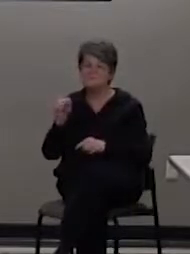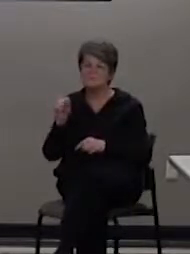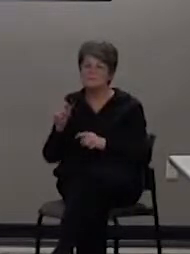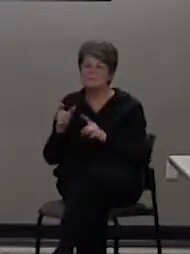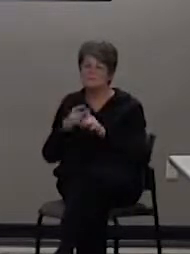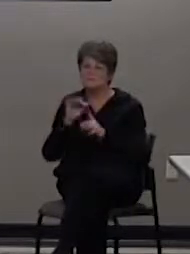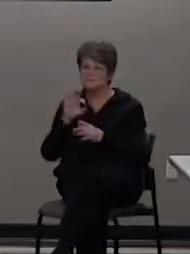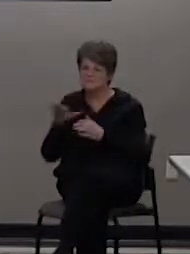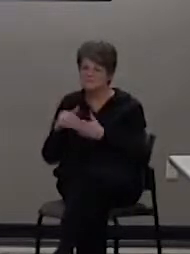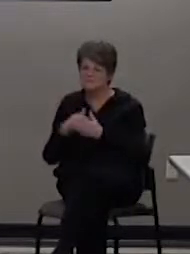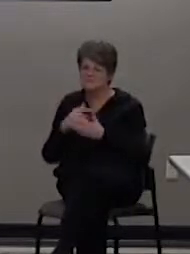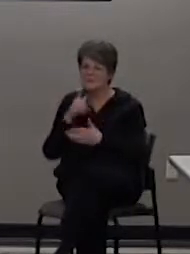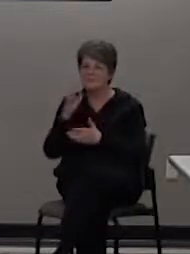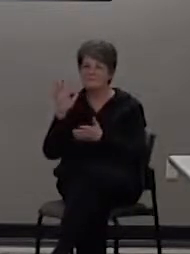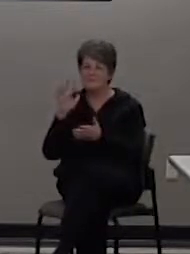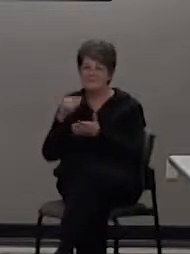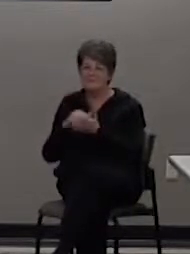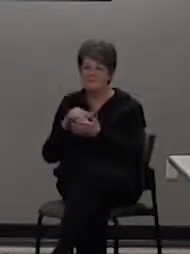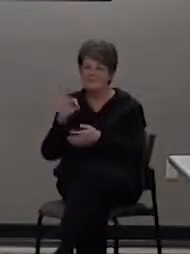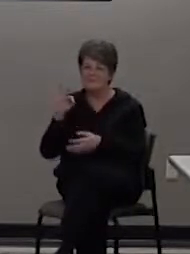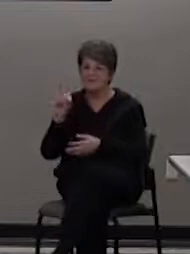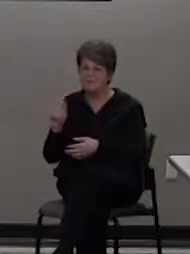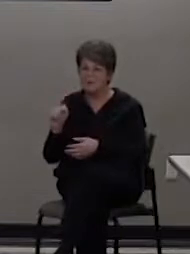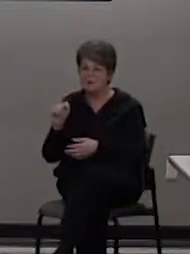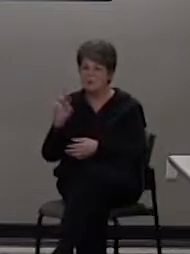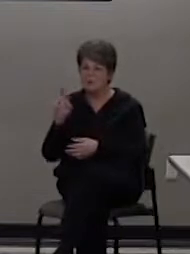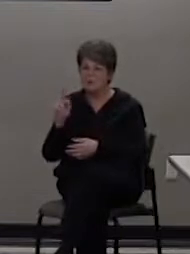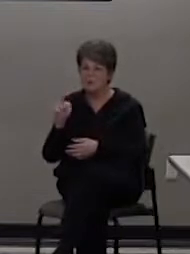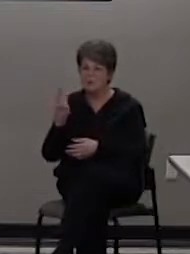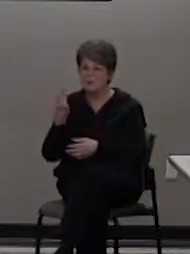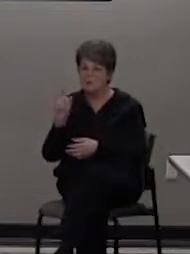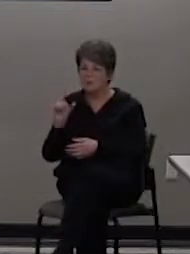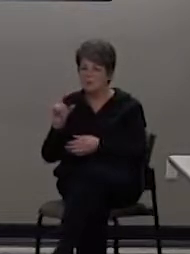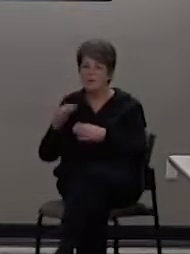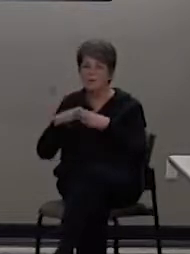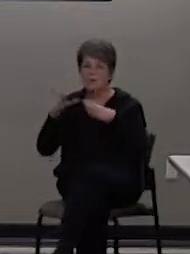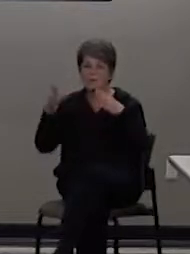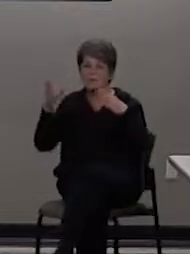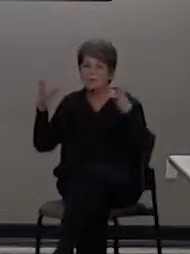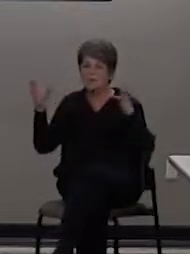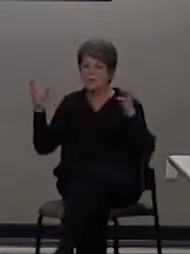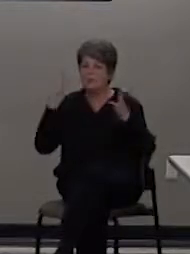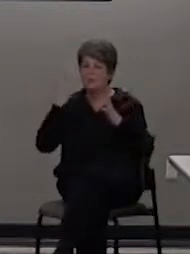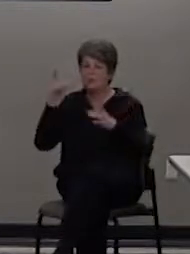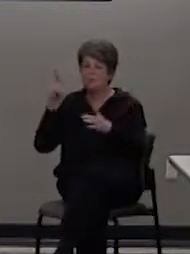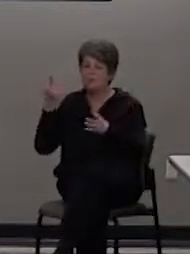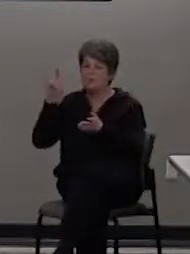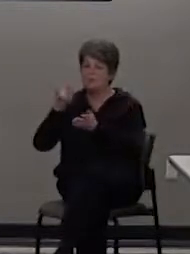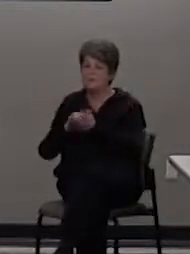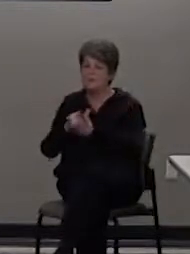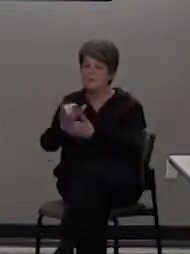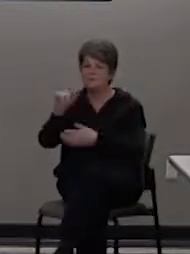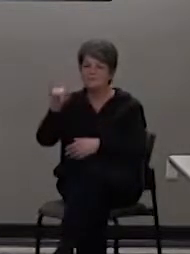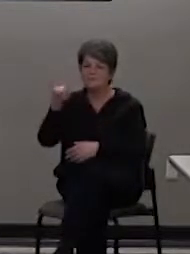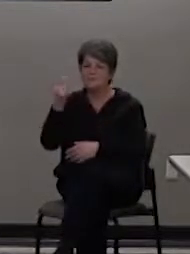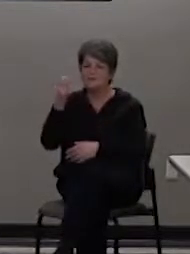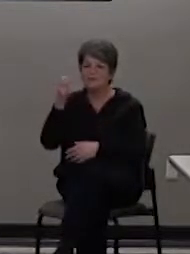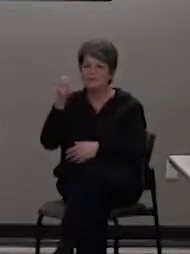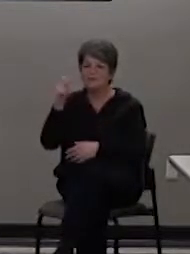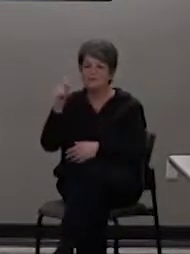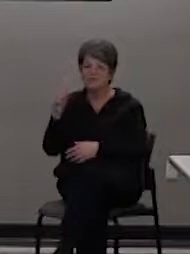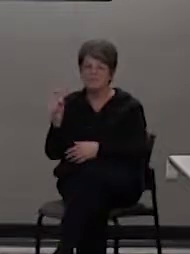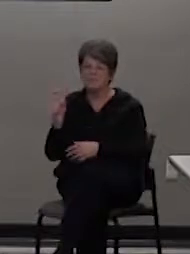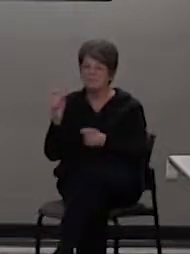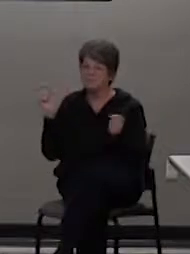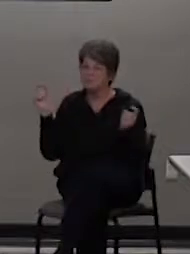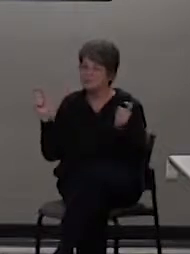first of all and foremost, it's a 5,000-foot runway. And that opens up all sorts of doors from aviation because you can land jets, which is a huge,